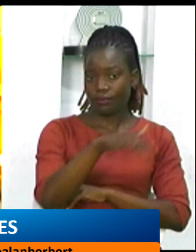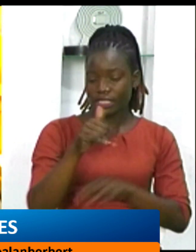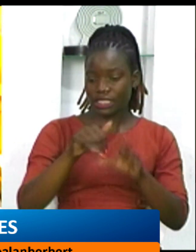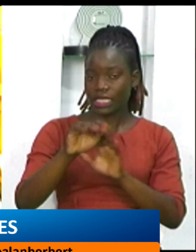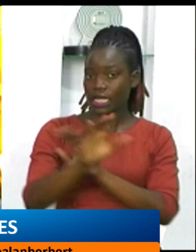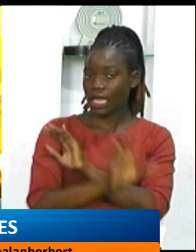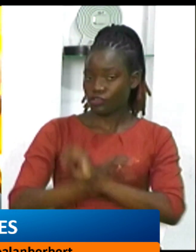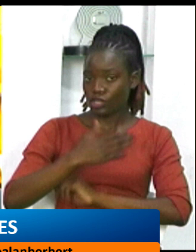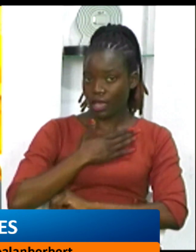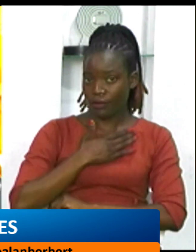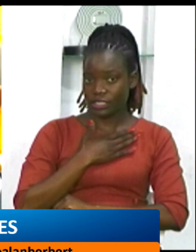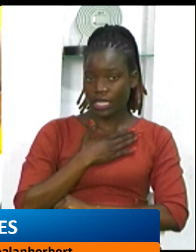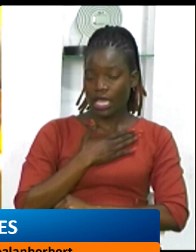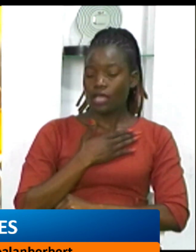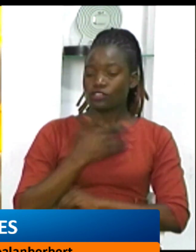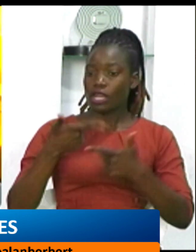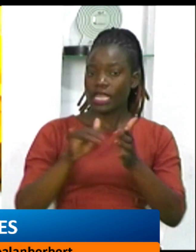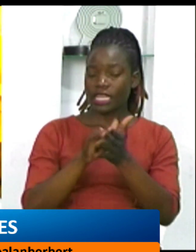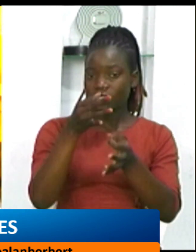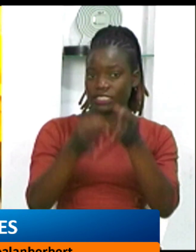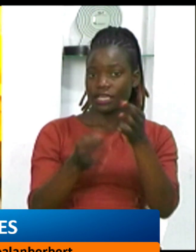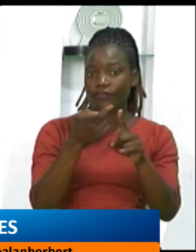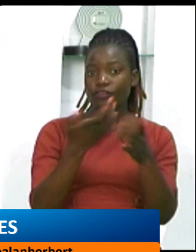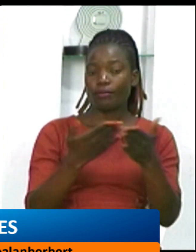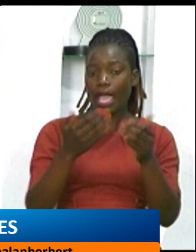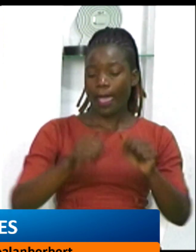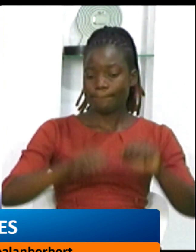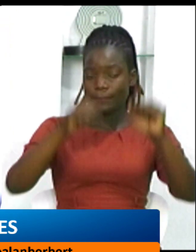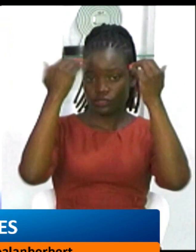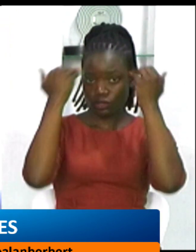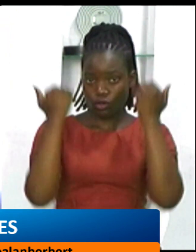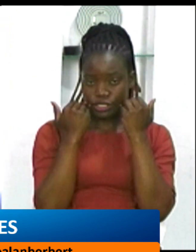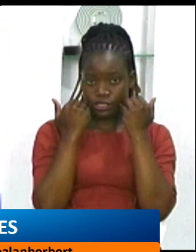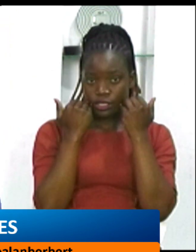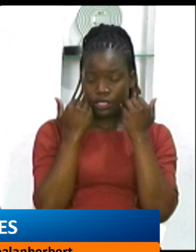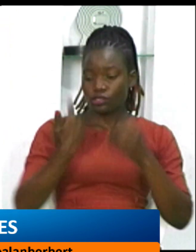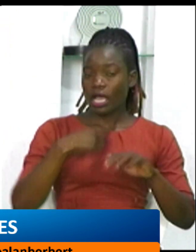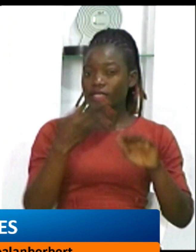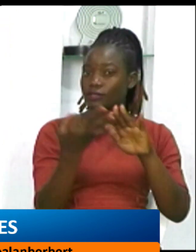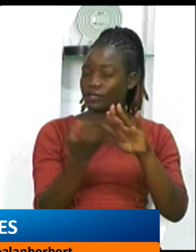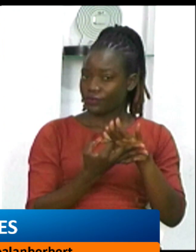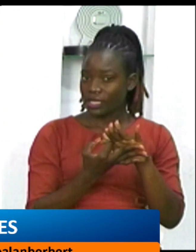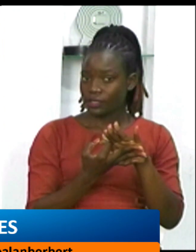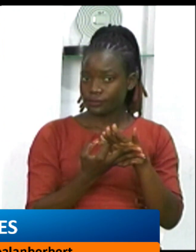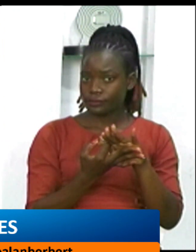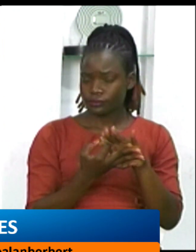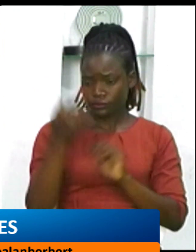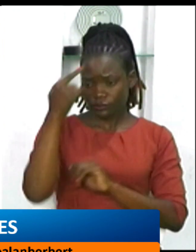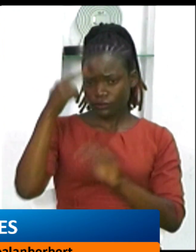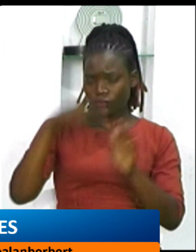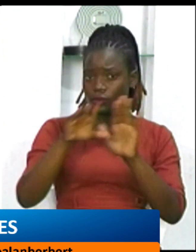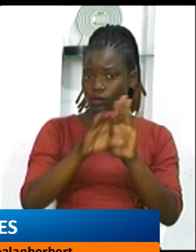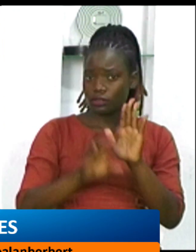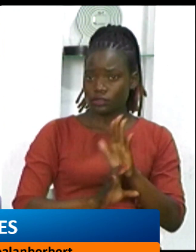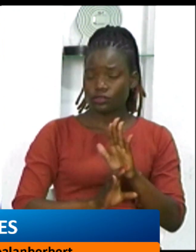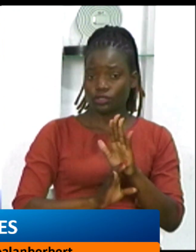Kenya, wacha hiyo judgment kutoke kwa Supreme Court, si ndio? We will file for a constitutional